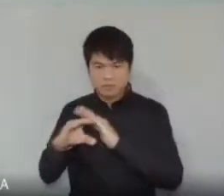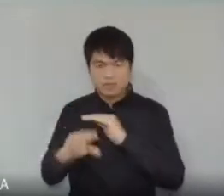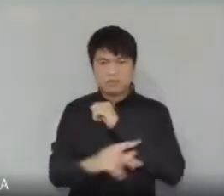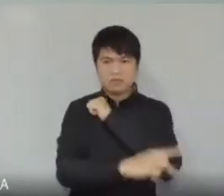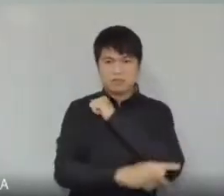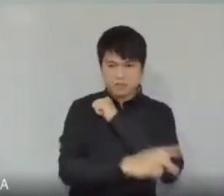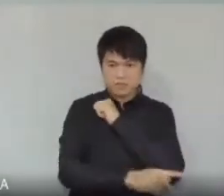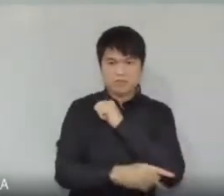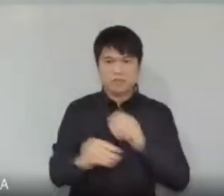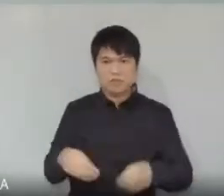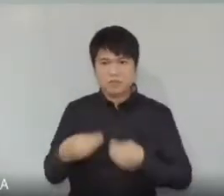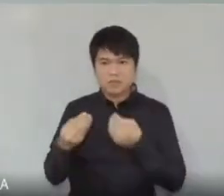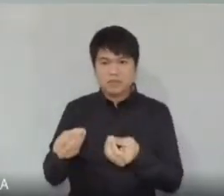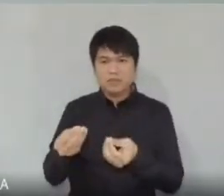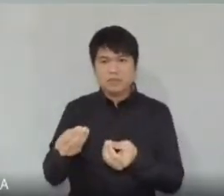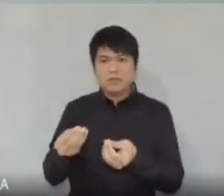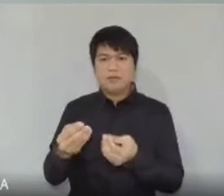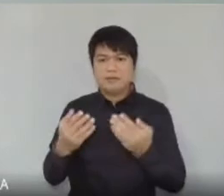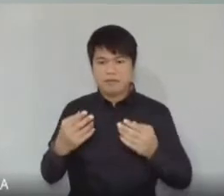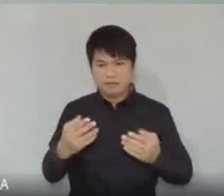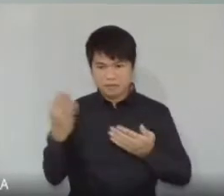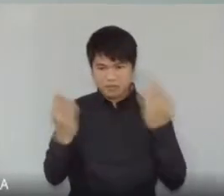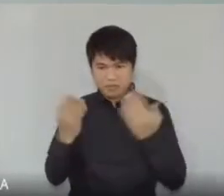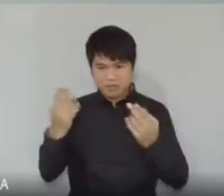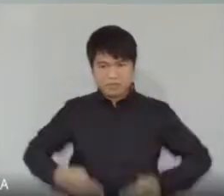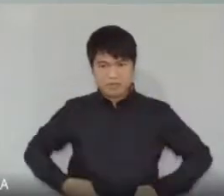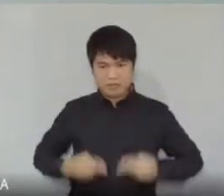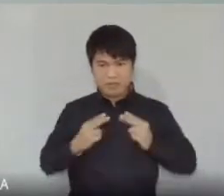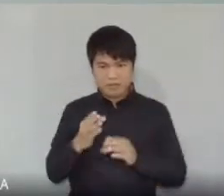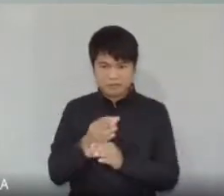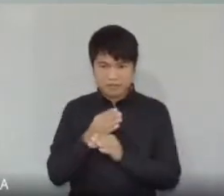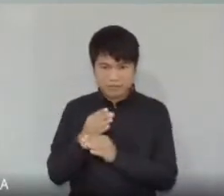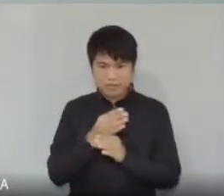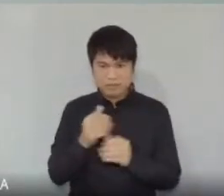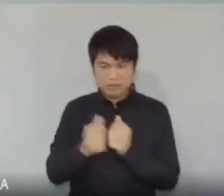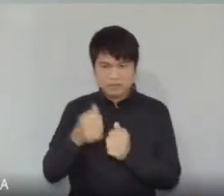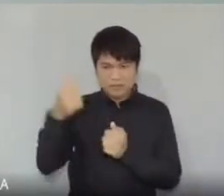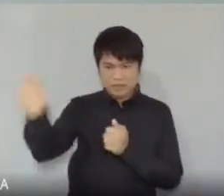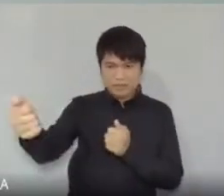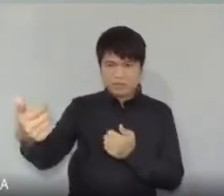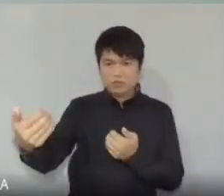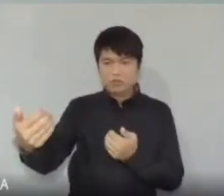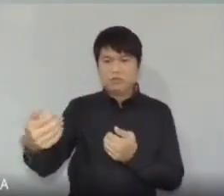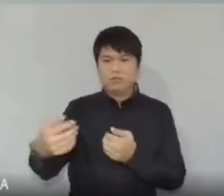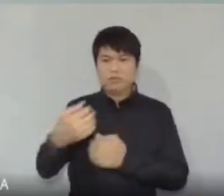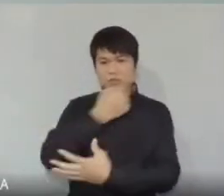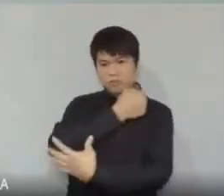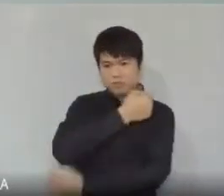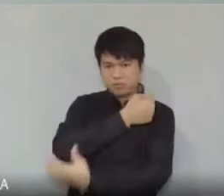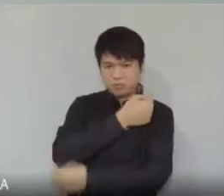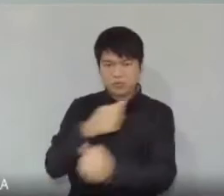early phase of development, I actually have observed this. When I visited Bukidnon, I think one